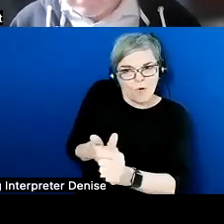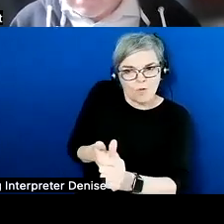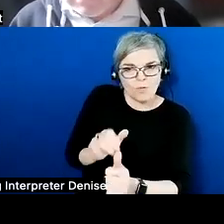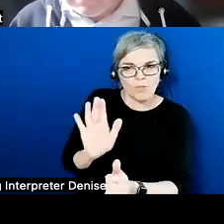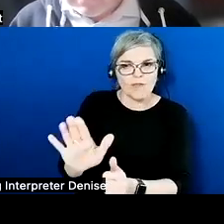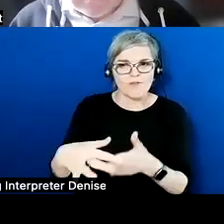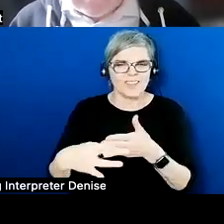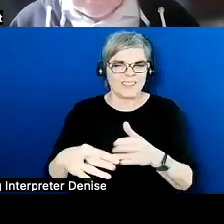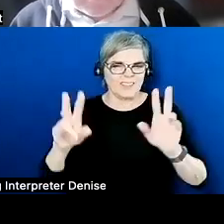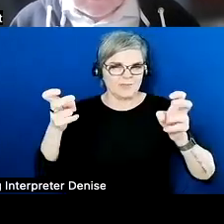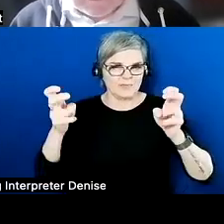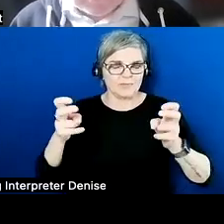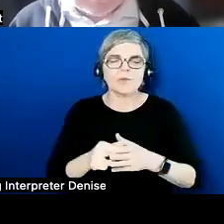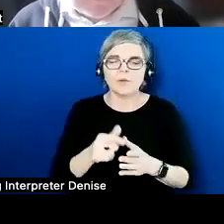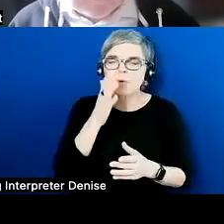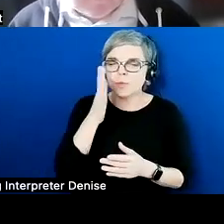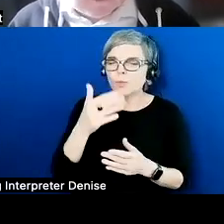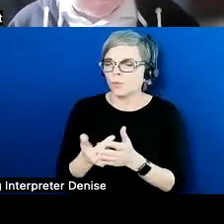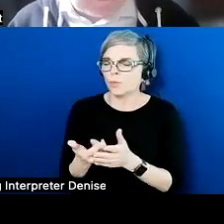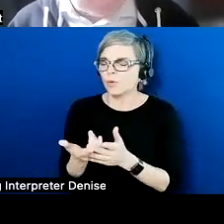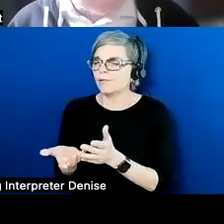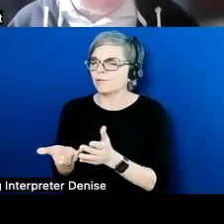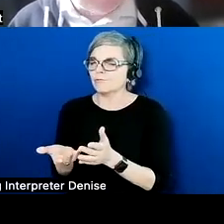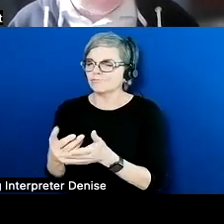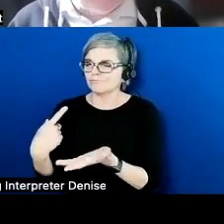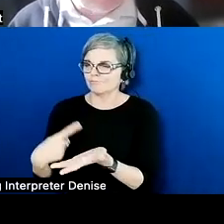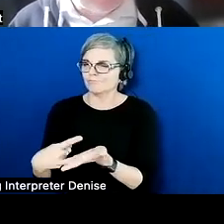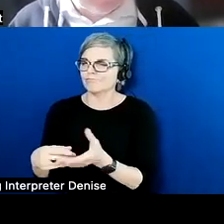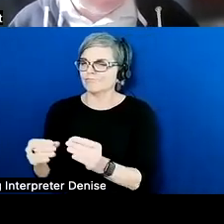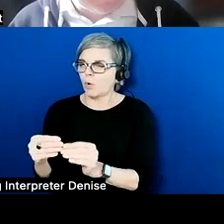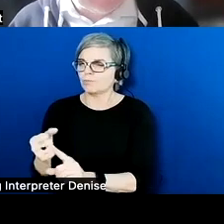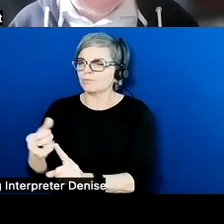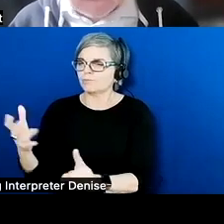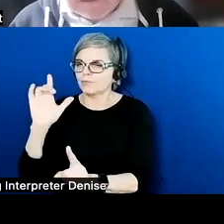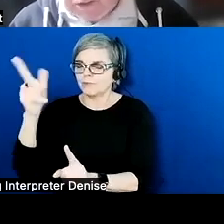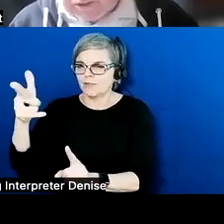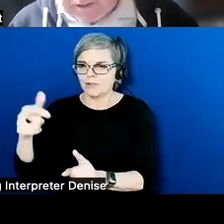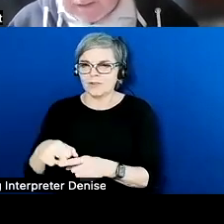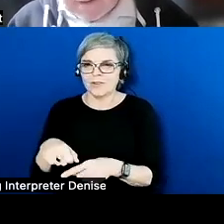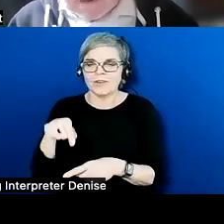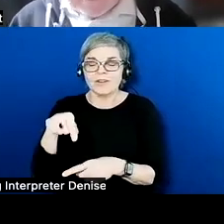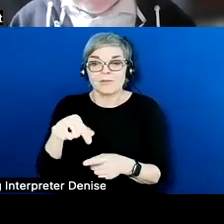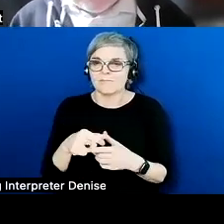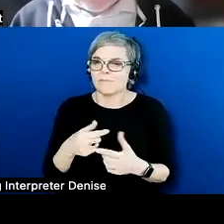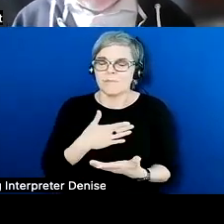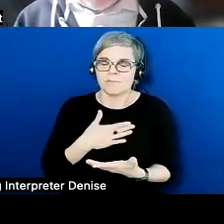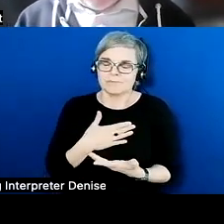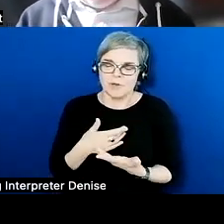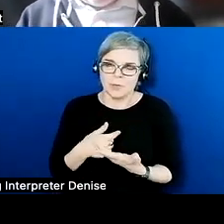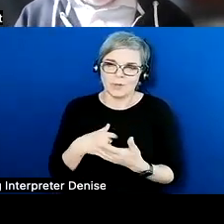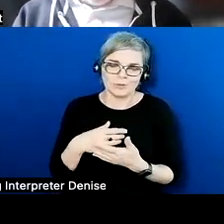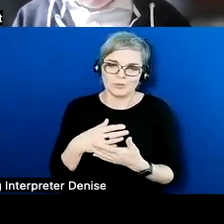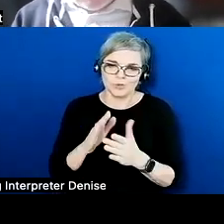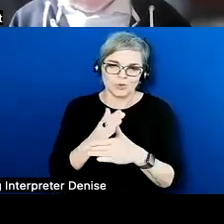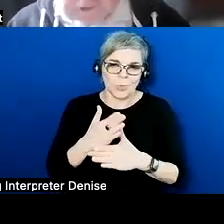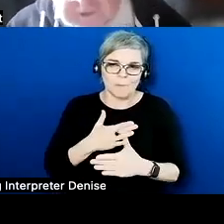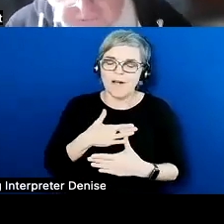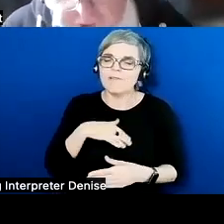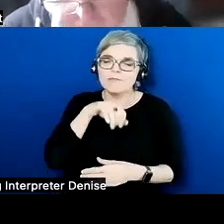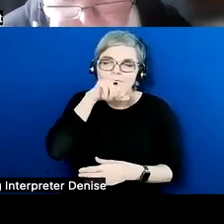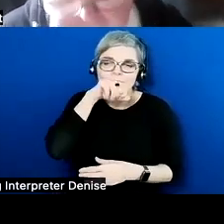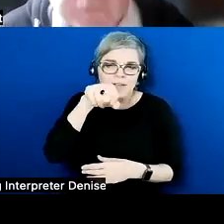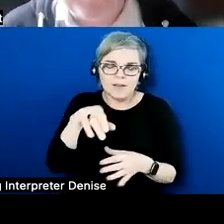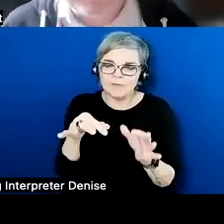to a really lovely quotation, my favorite quotation of how to be an expert teacher, from a psychologist